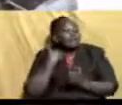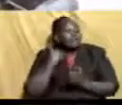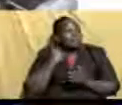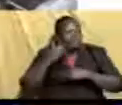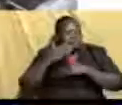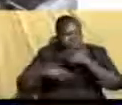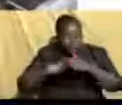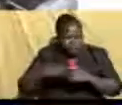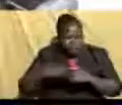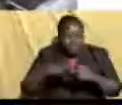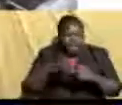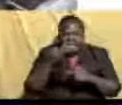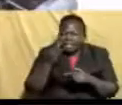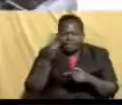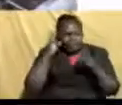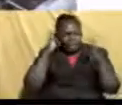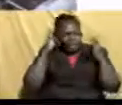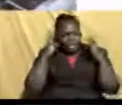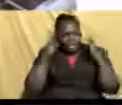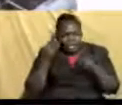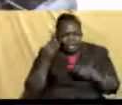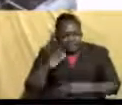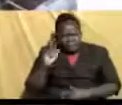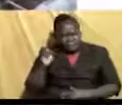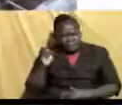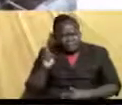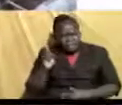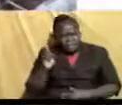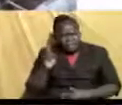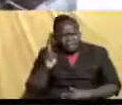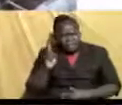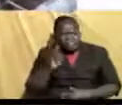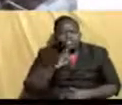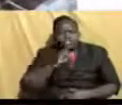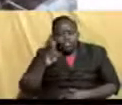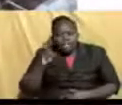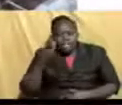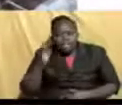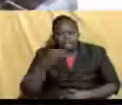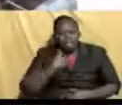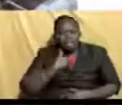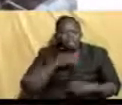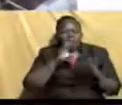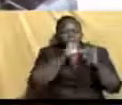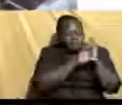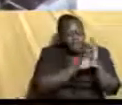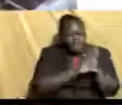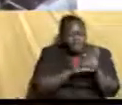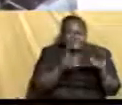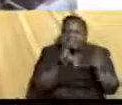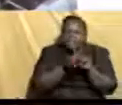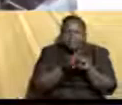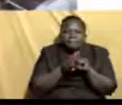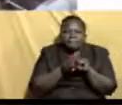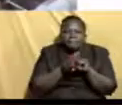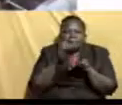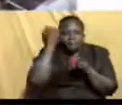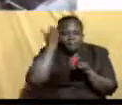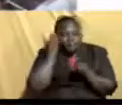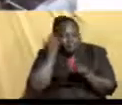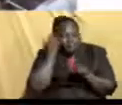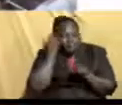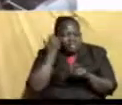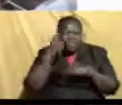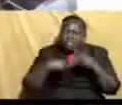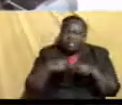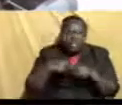president. You would wonder if the president can be sued when they do an unconstitutional thing. and proceedings continue, why would we want to